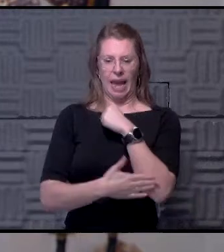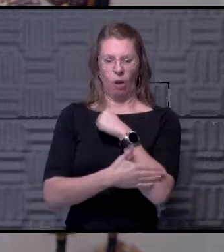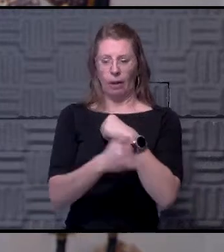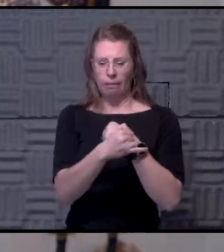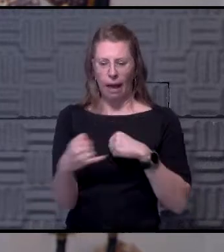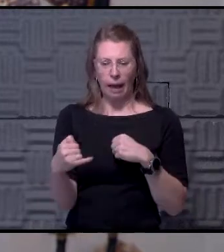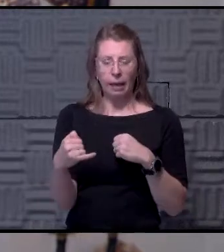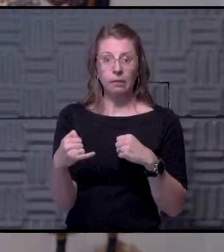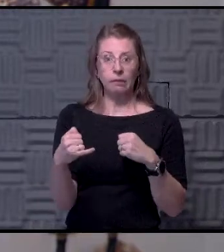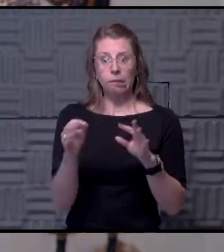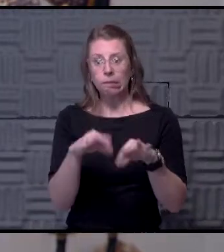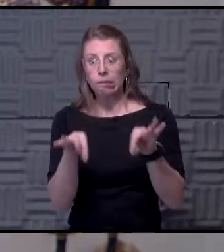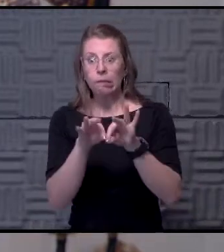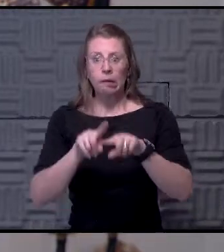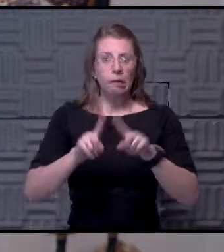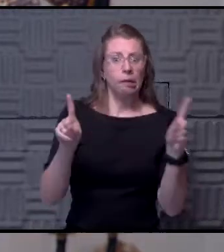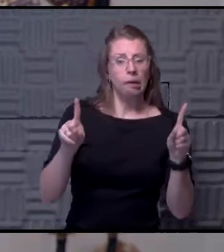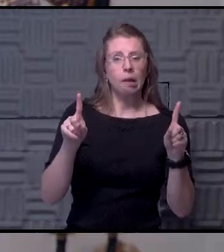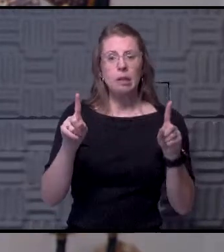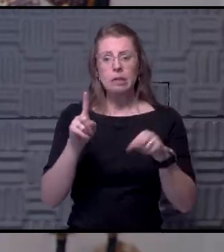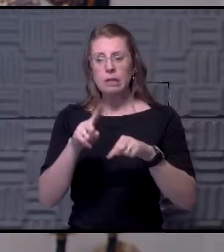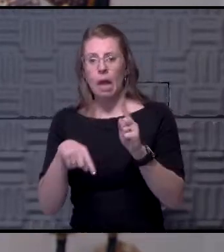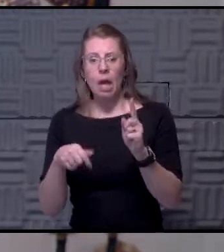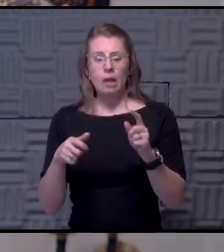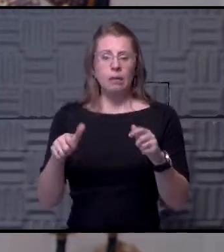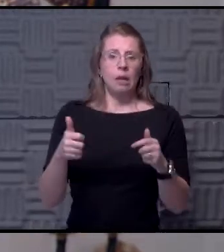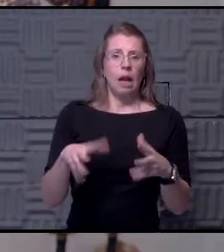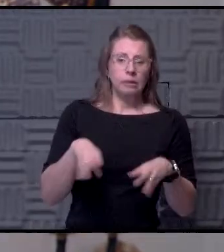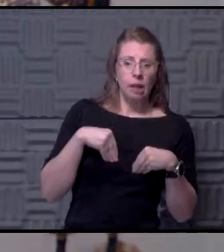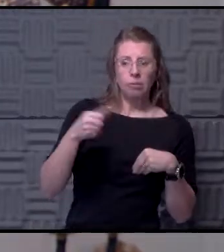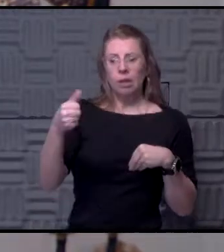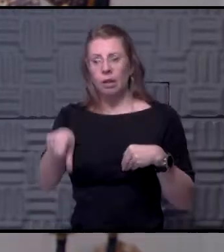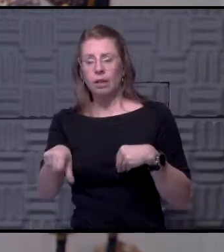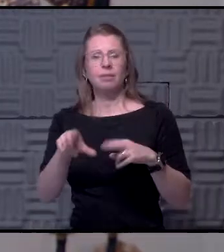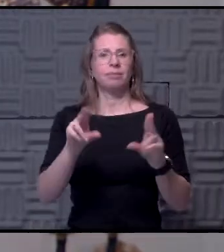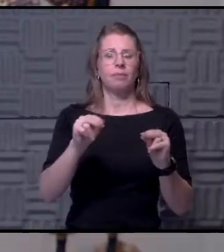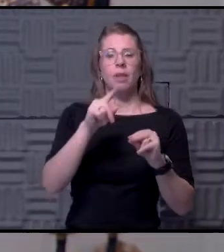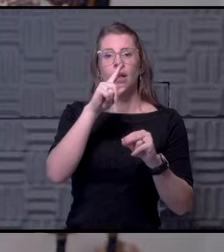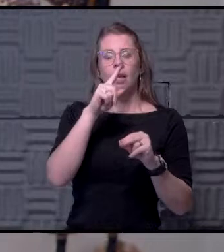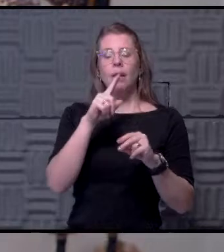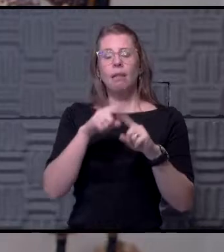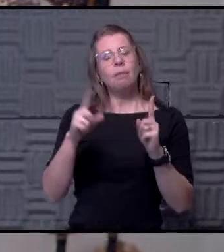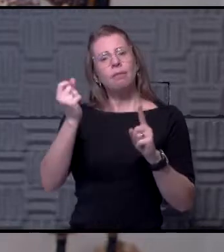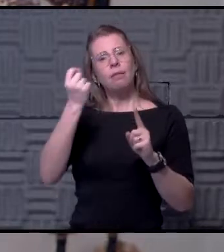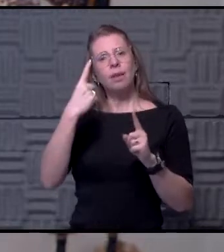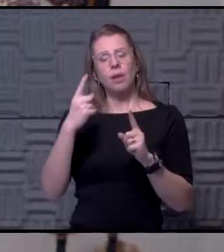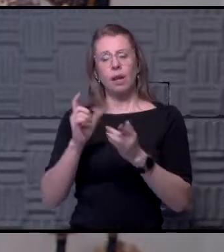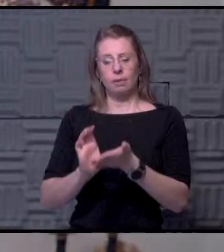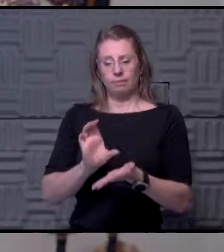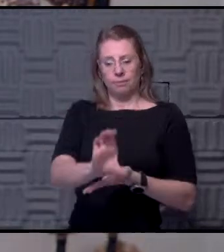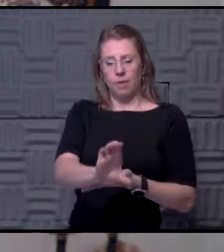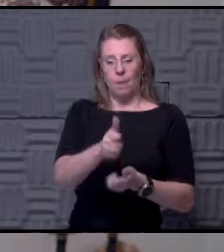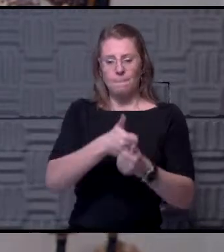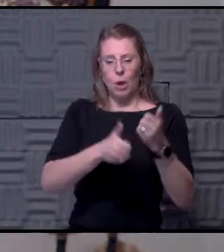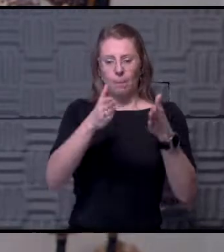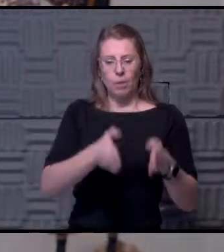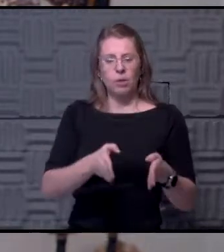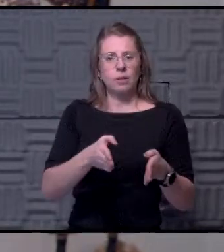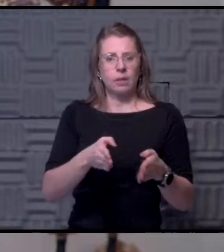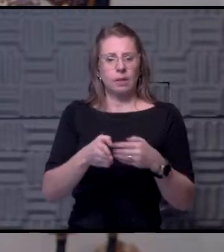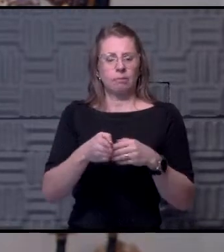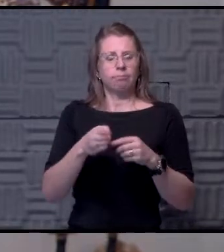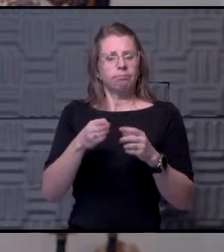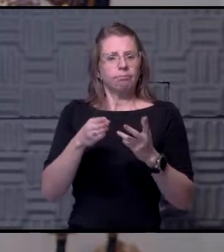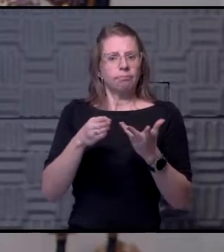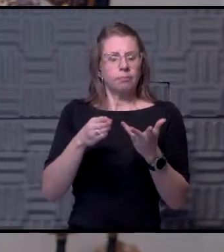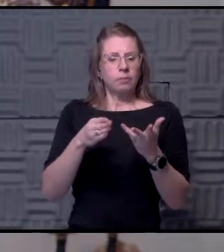difference, but I do understand the logistics of allocation because it's based on a per capita basis, and I can understand counties